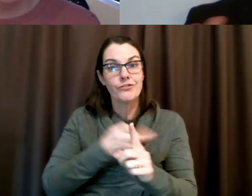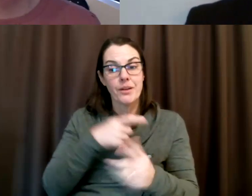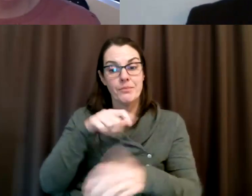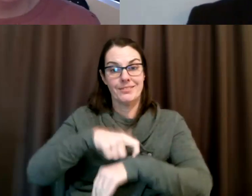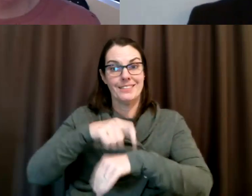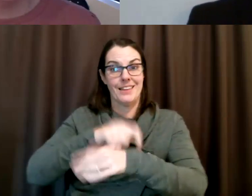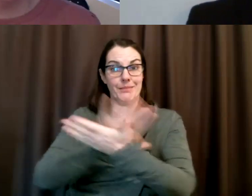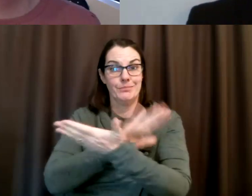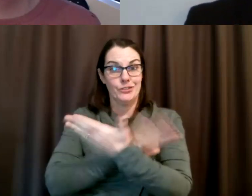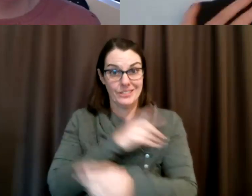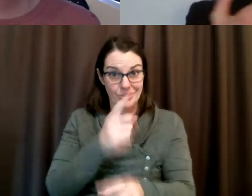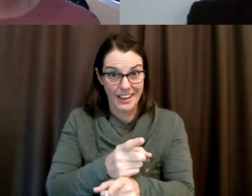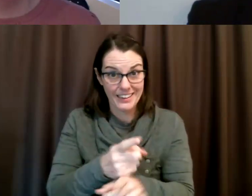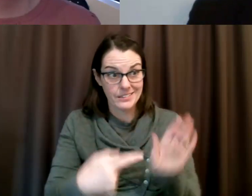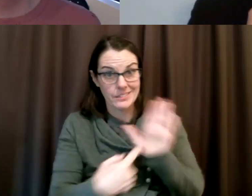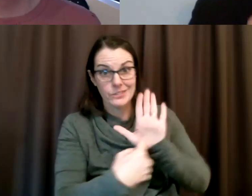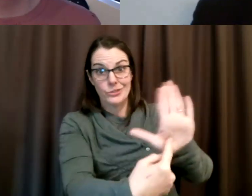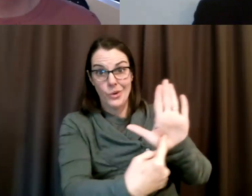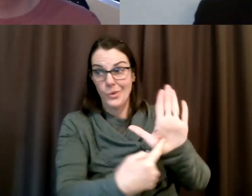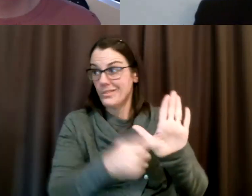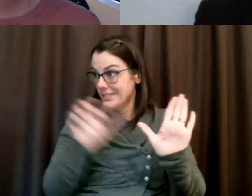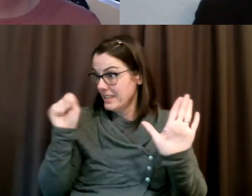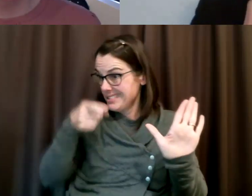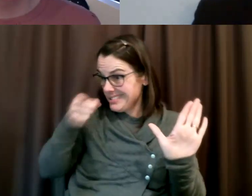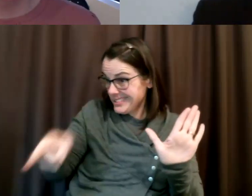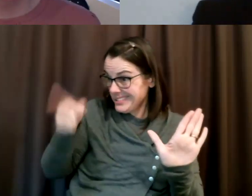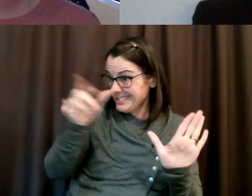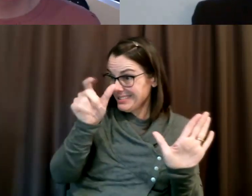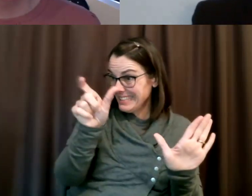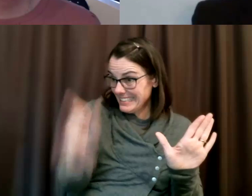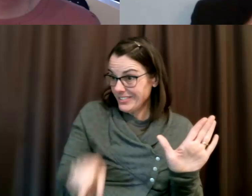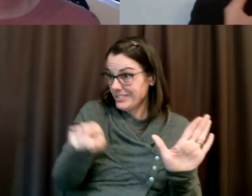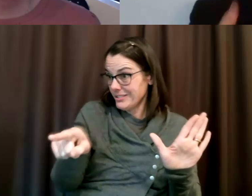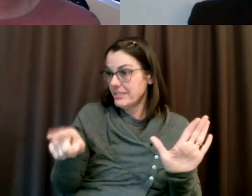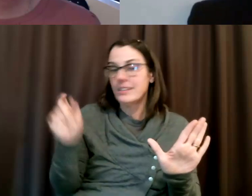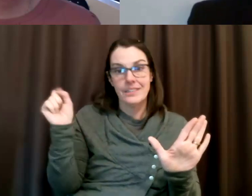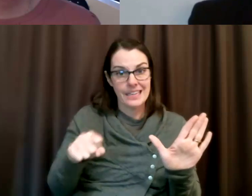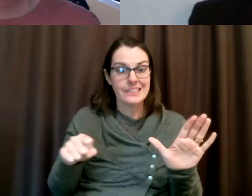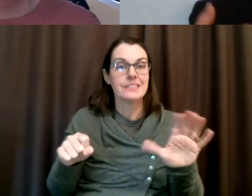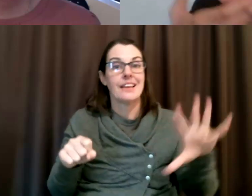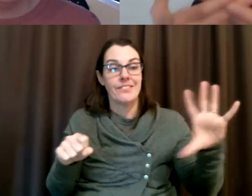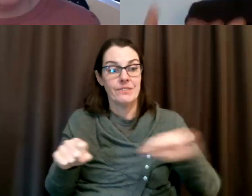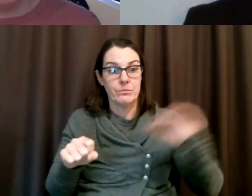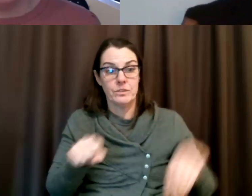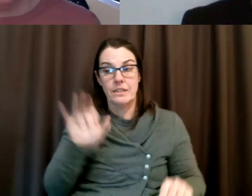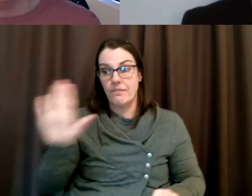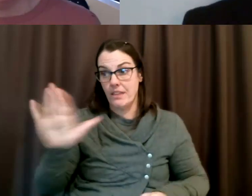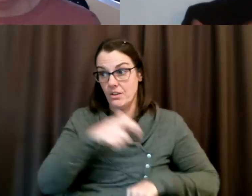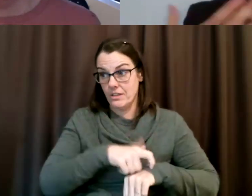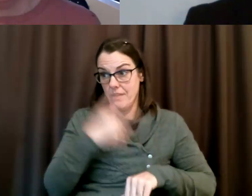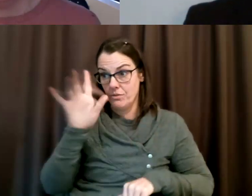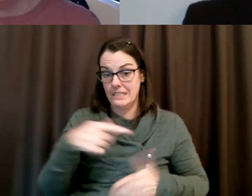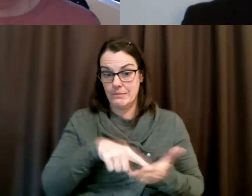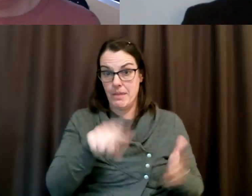So we need to show, yes, this individual did in fact spend 50% of their time for this pay period, and this is how